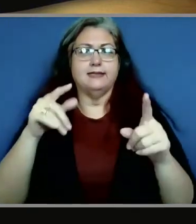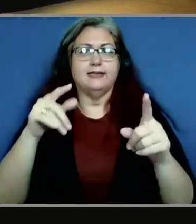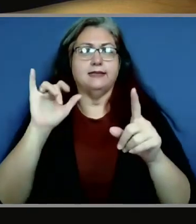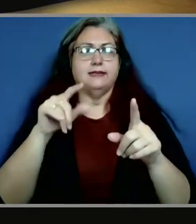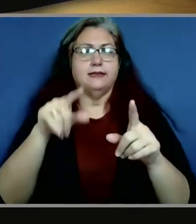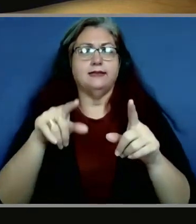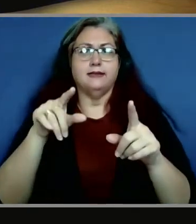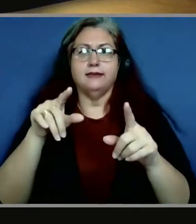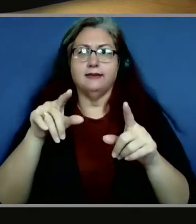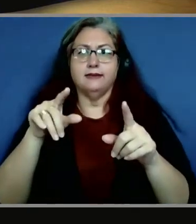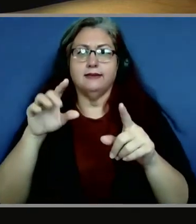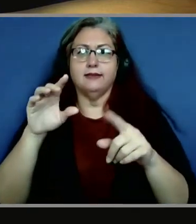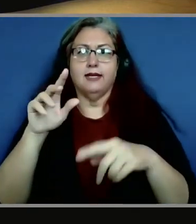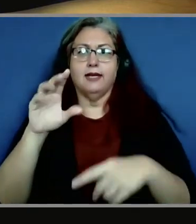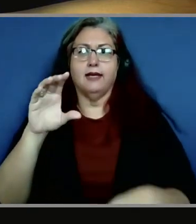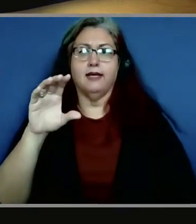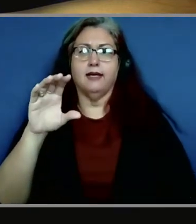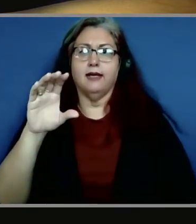Thank you.